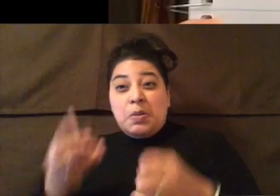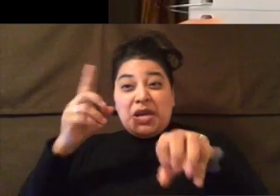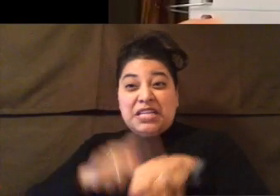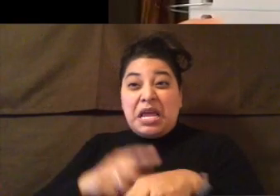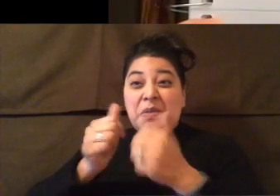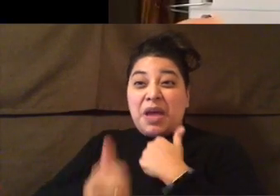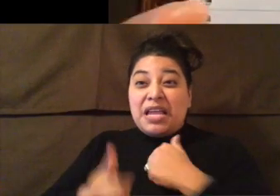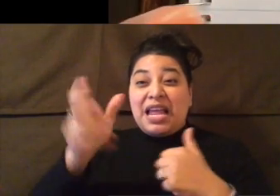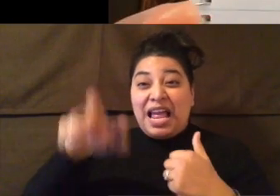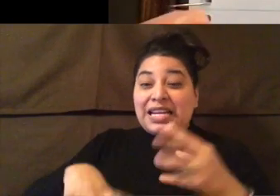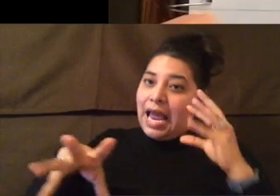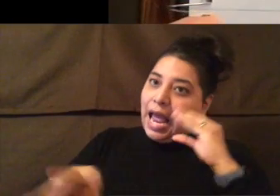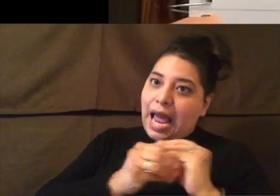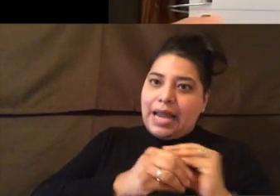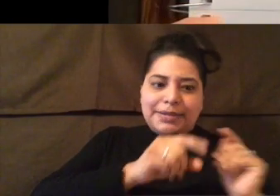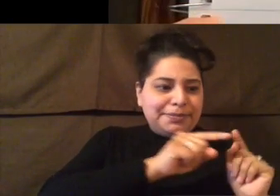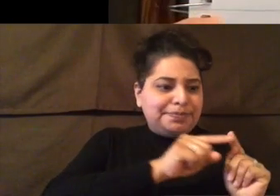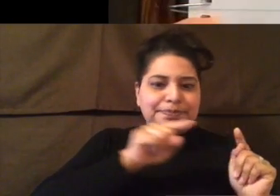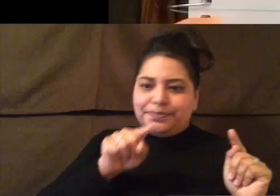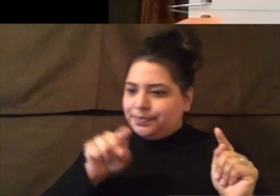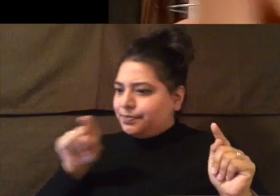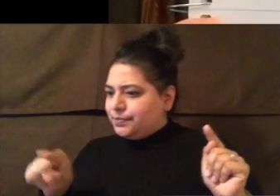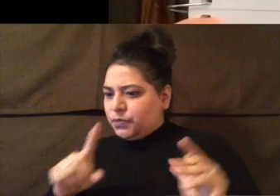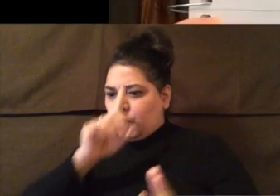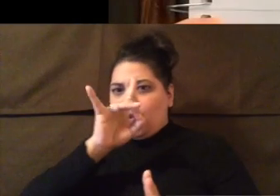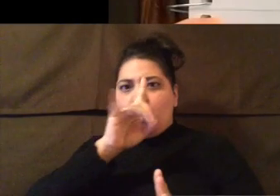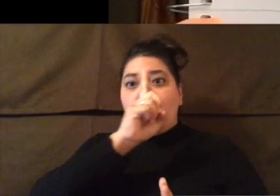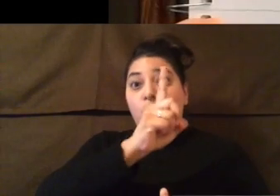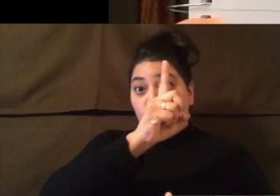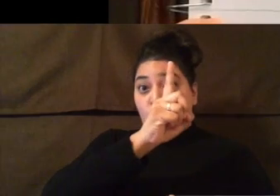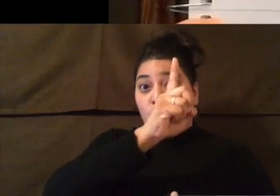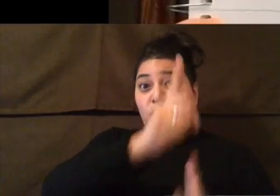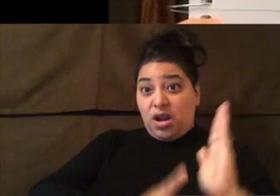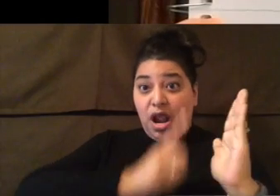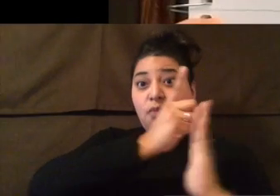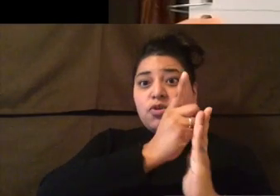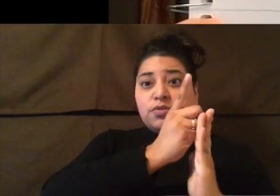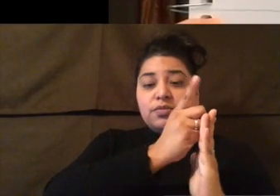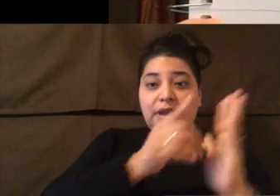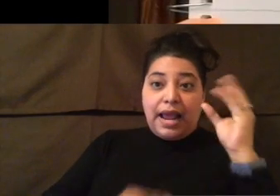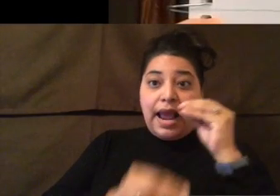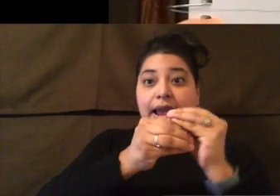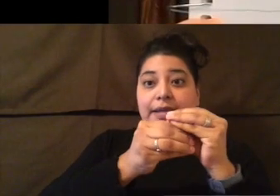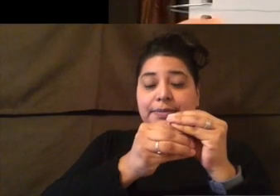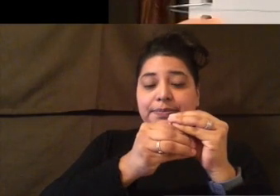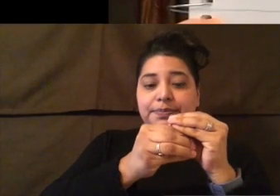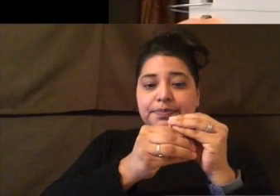time that has passed. So what do we got to do? We got to add it up together. So we've got 1 hour